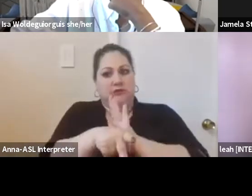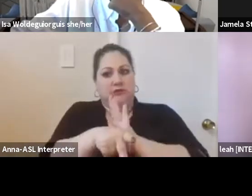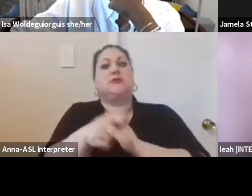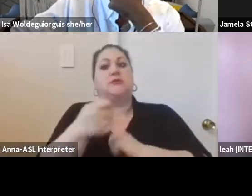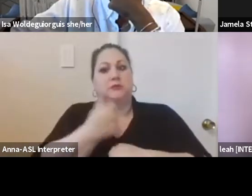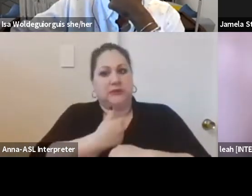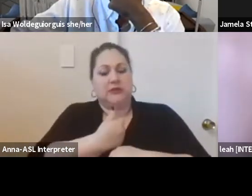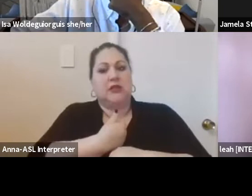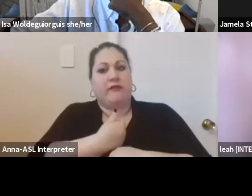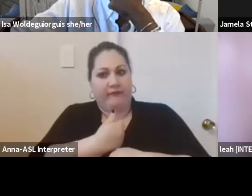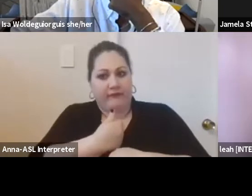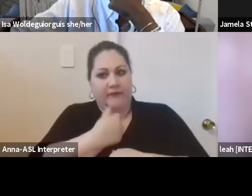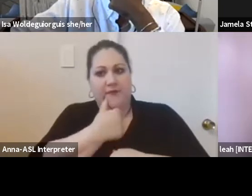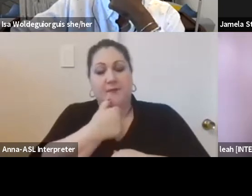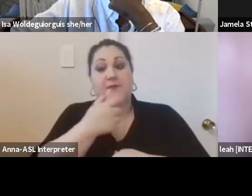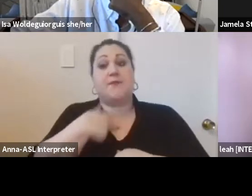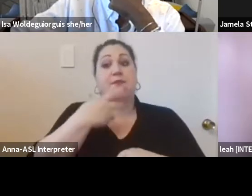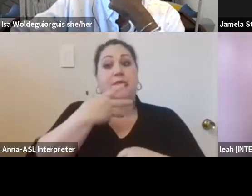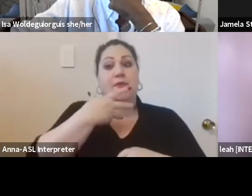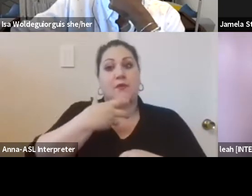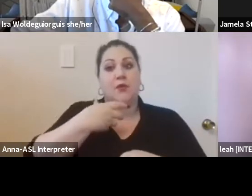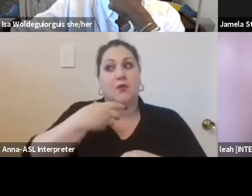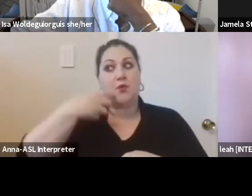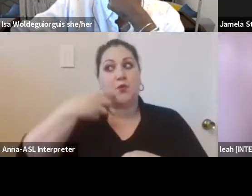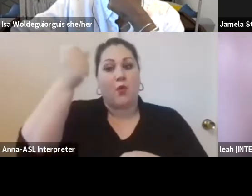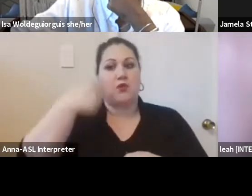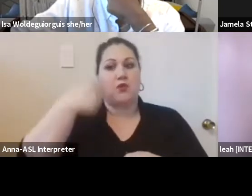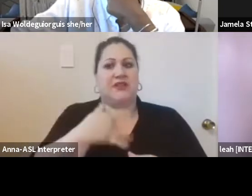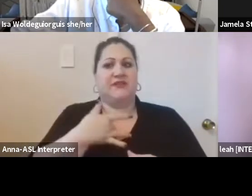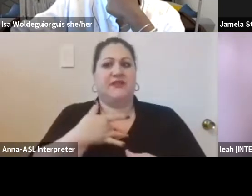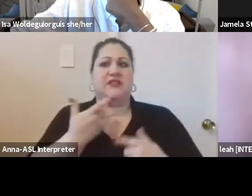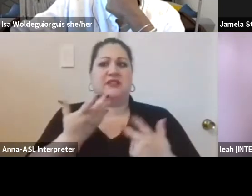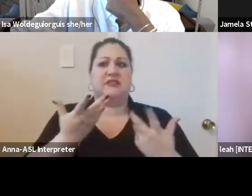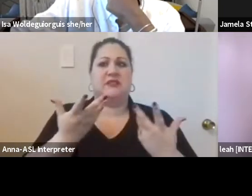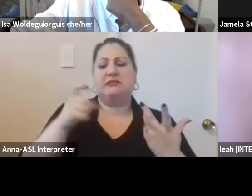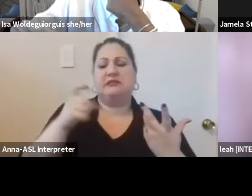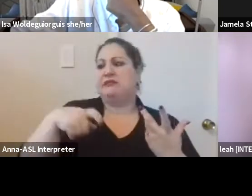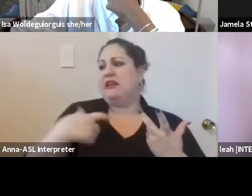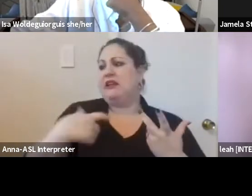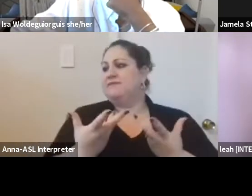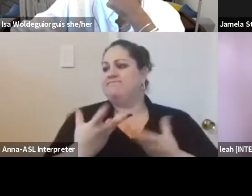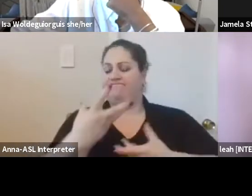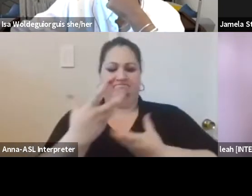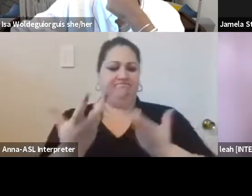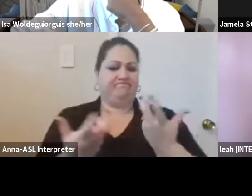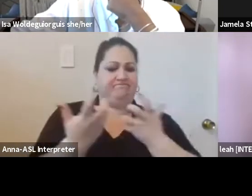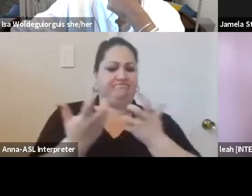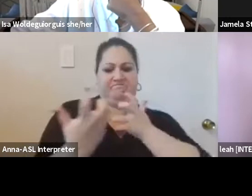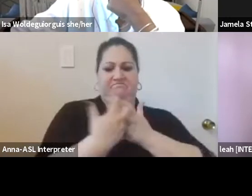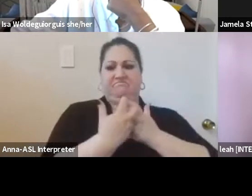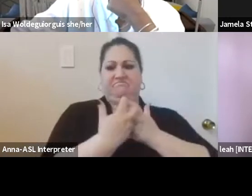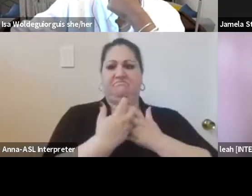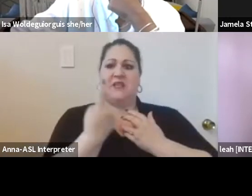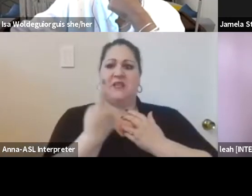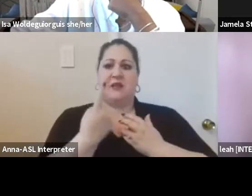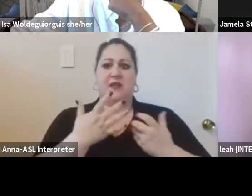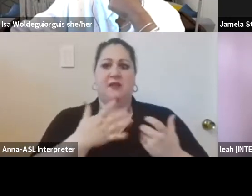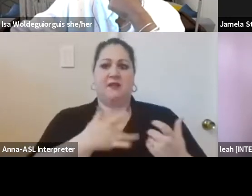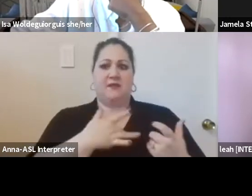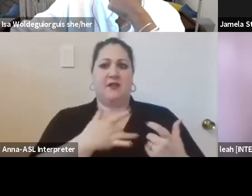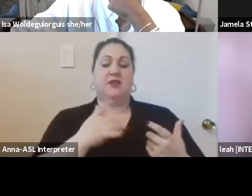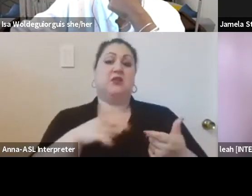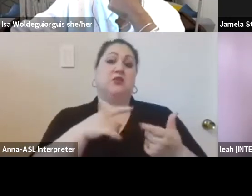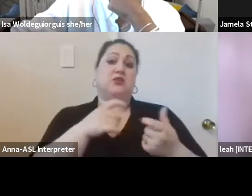older, I had the need to fill this void inside, this empty piece in my heart. And because I didn't heal, I ended up in